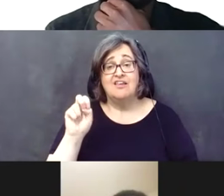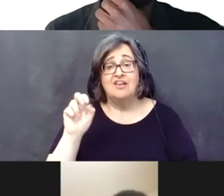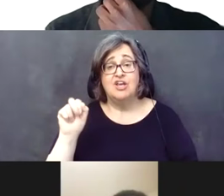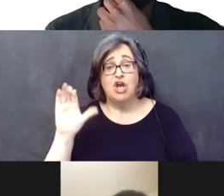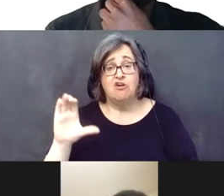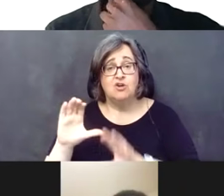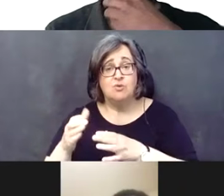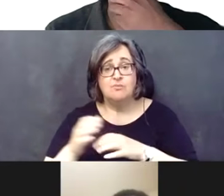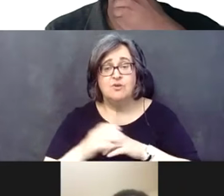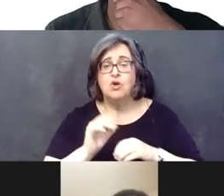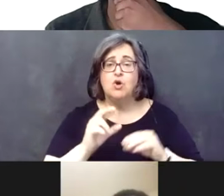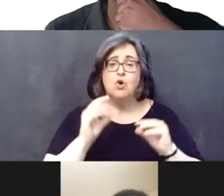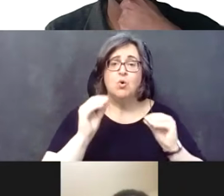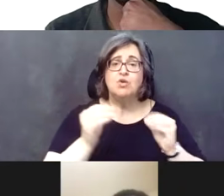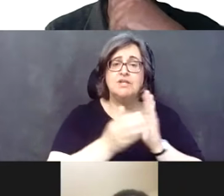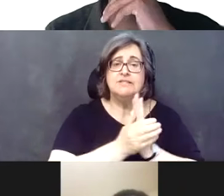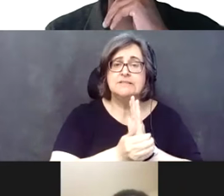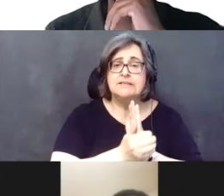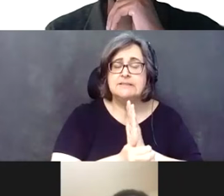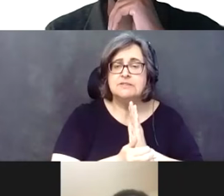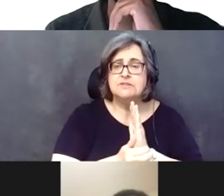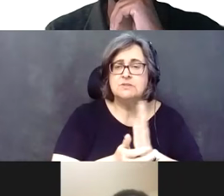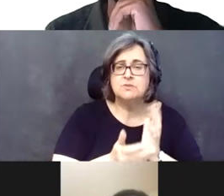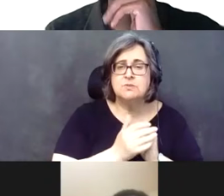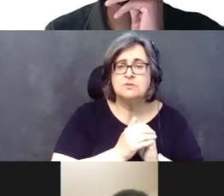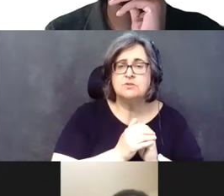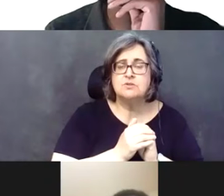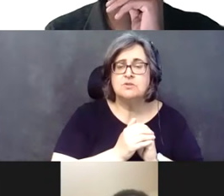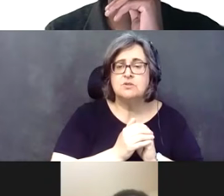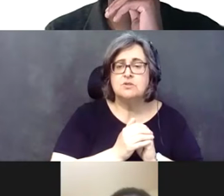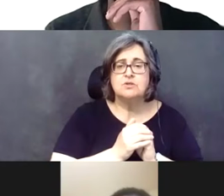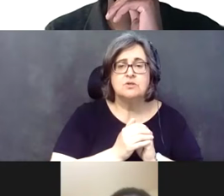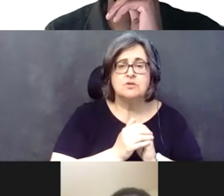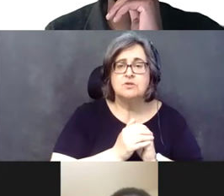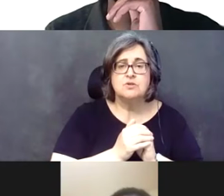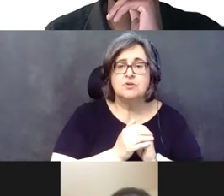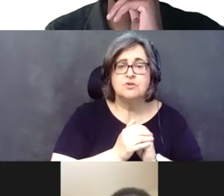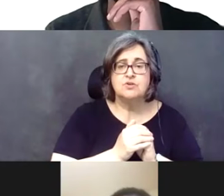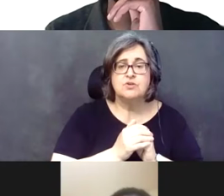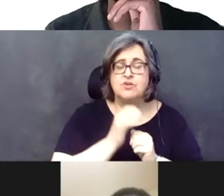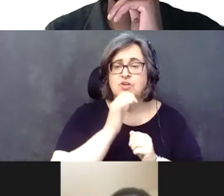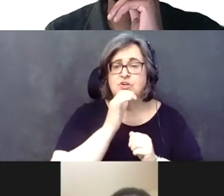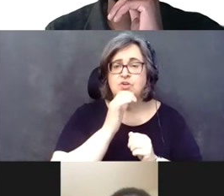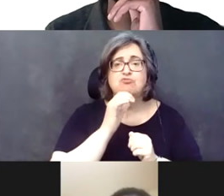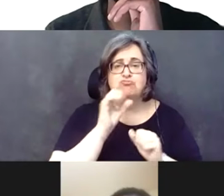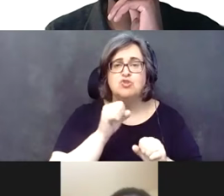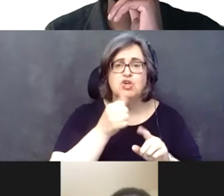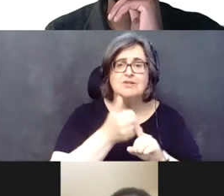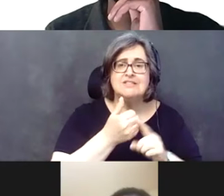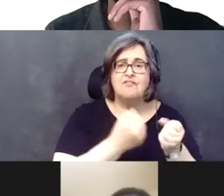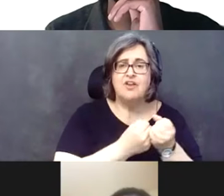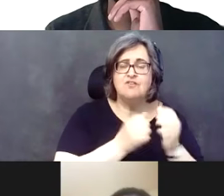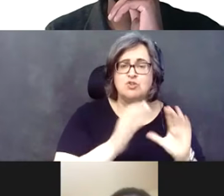or you could even teach skills to disabilities. You don't have to necessarily be part of a self-advocacy group. You could teach skills